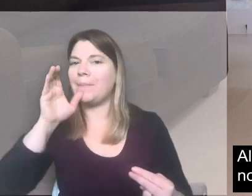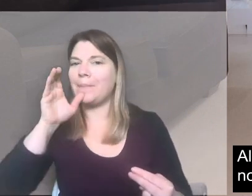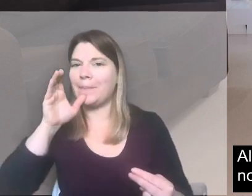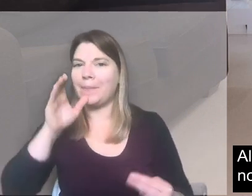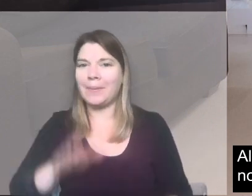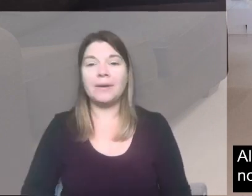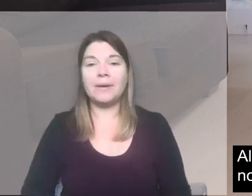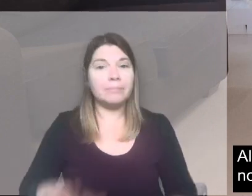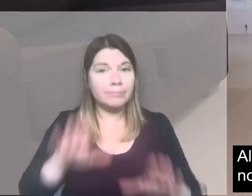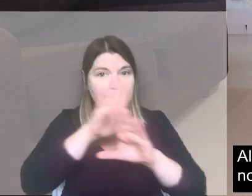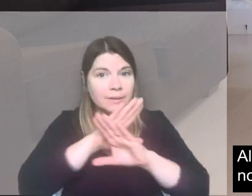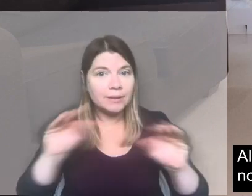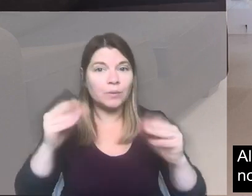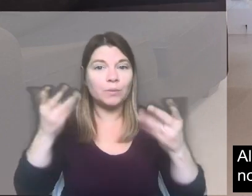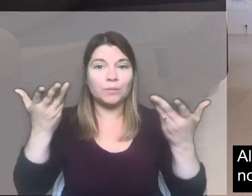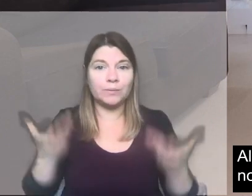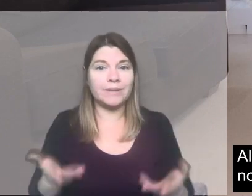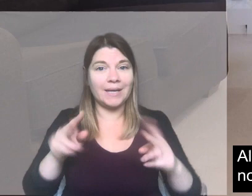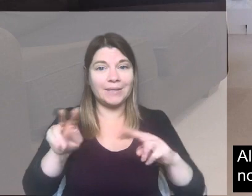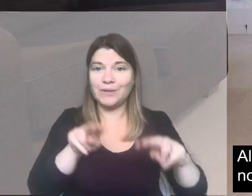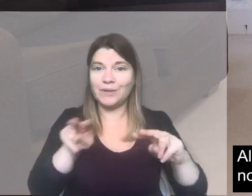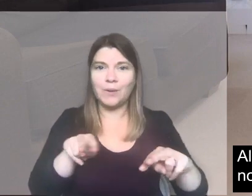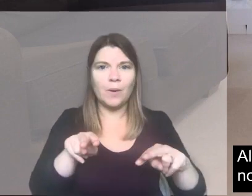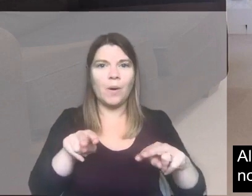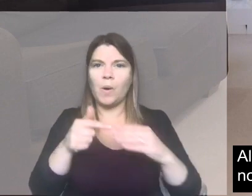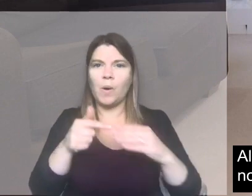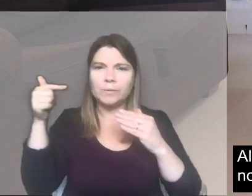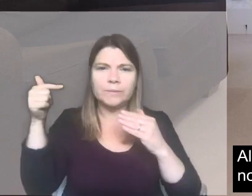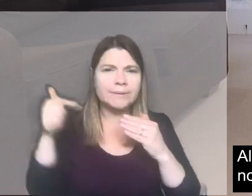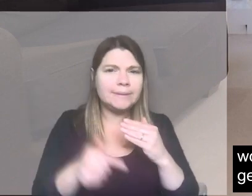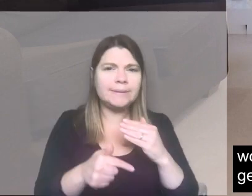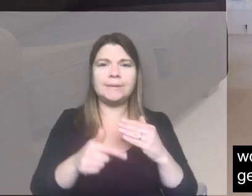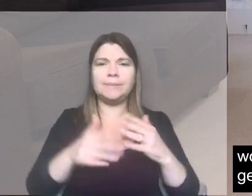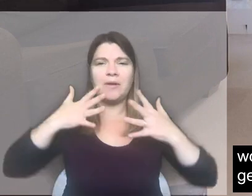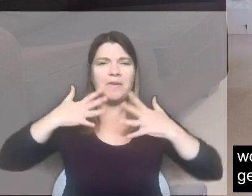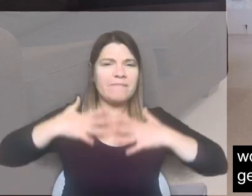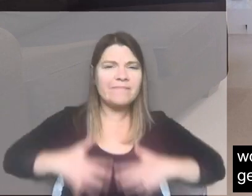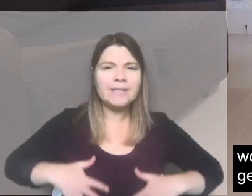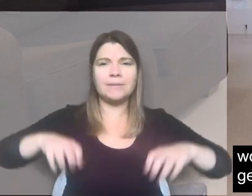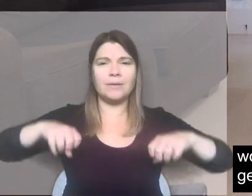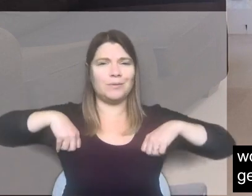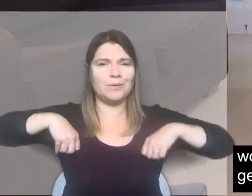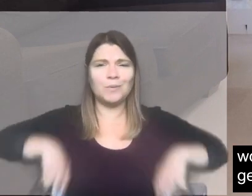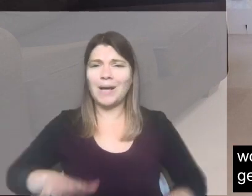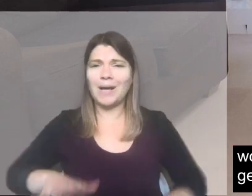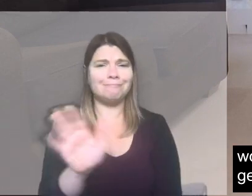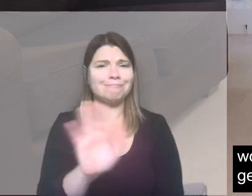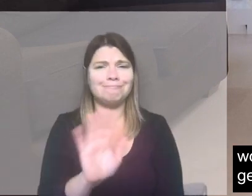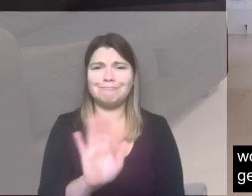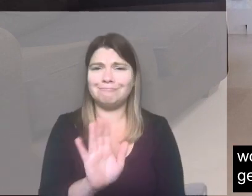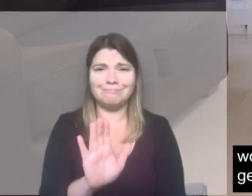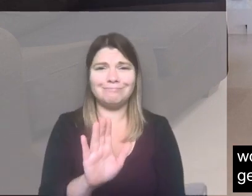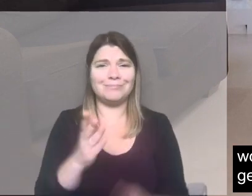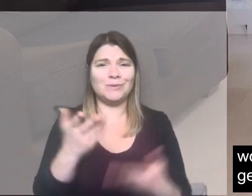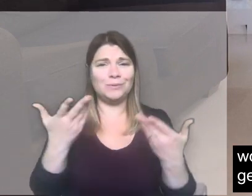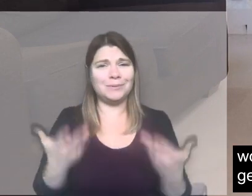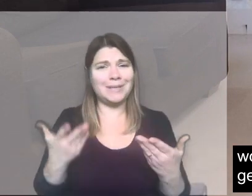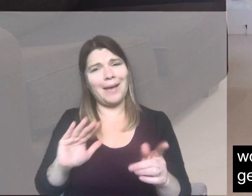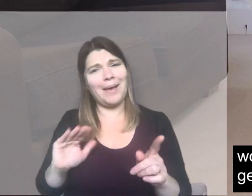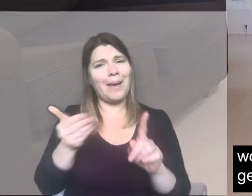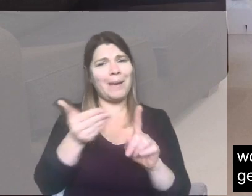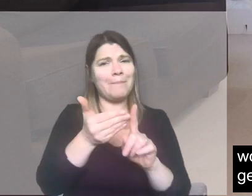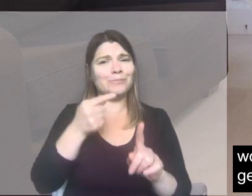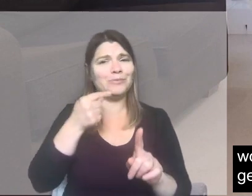Although I will say that it's not meant to be a really strenuous workout today. This is supposed to be